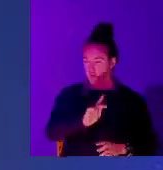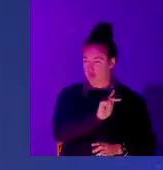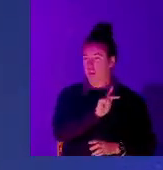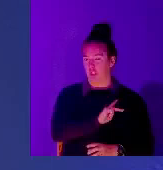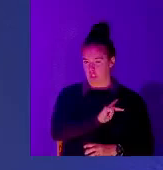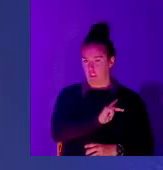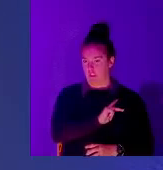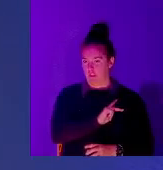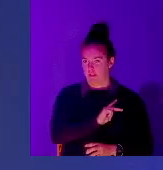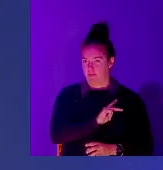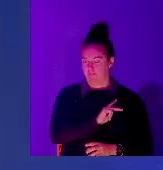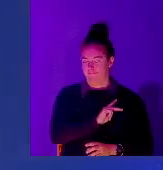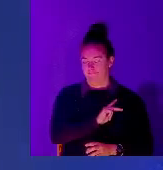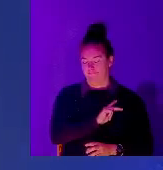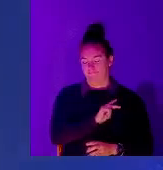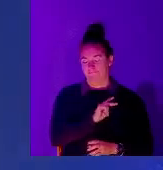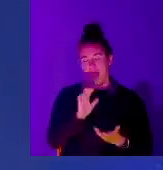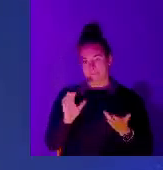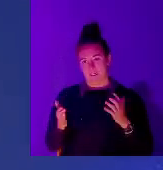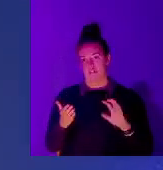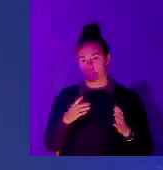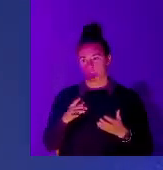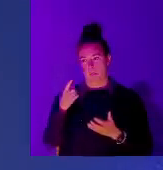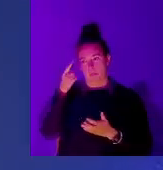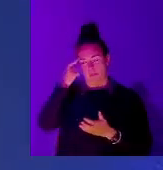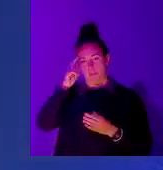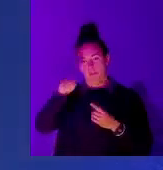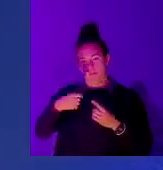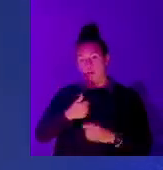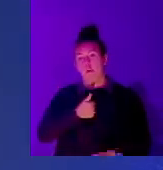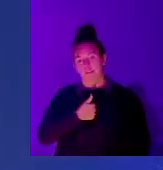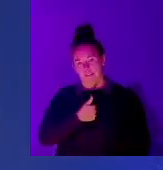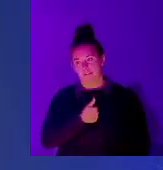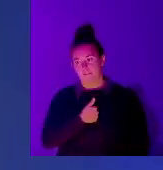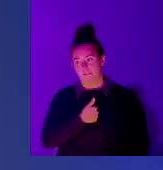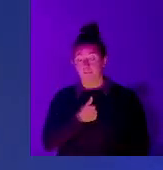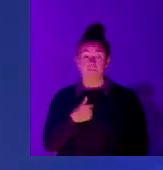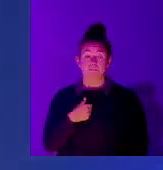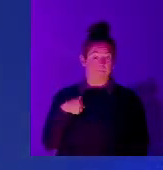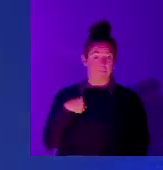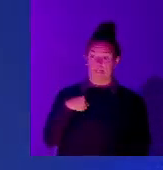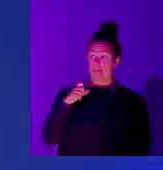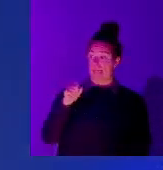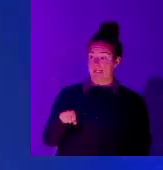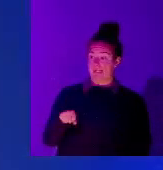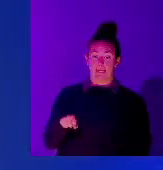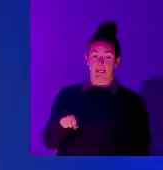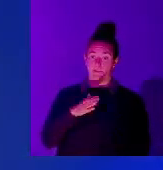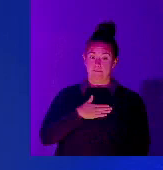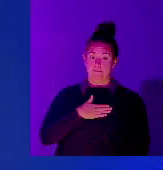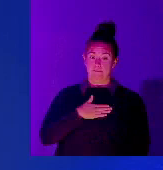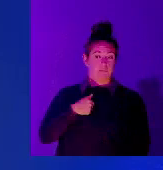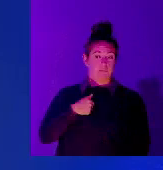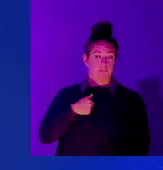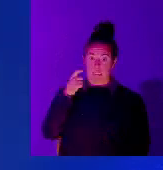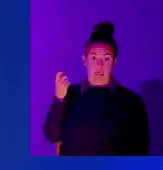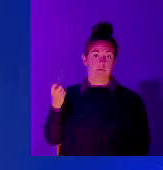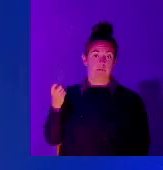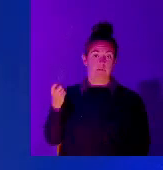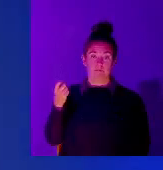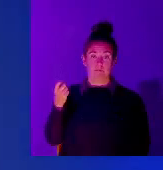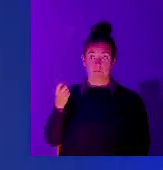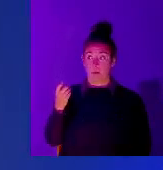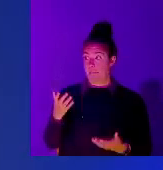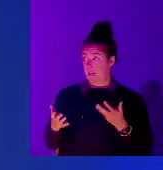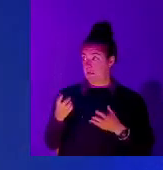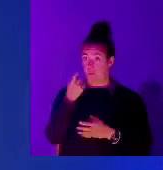ourselves. I can readily testify and confess that I've sinned, maybe recently, maybe even